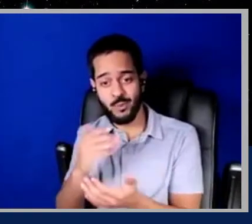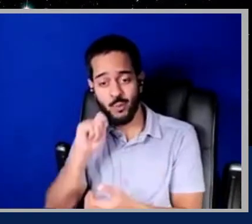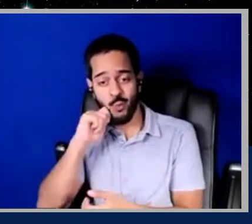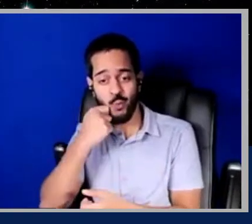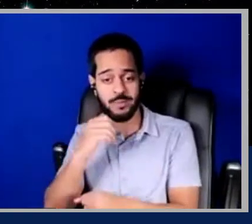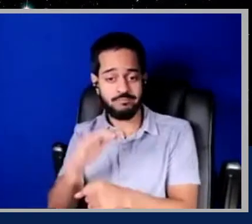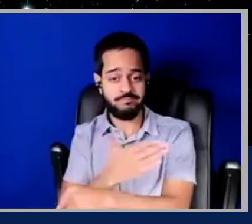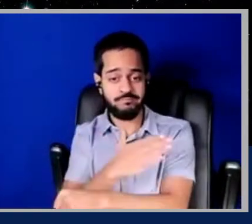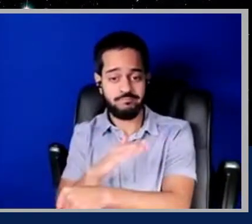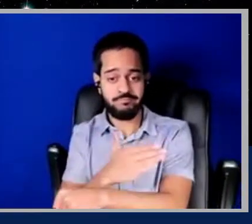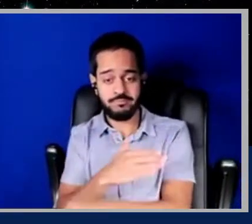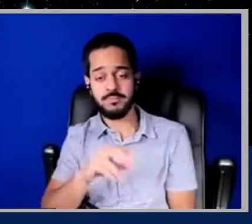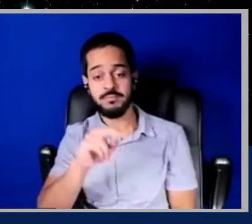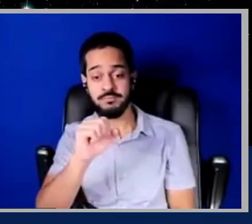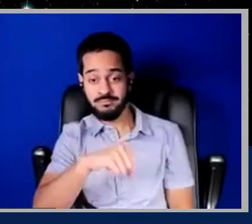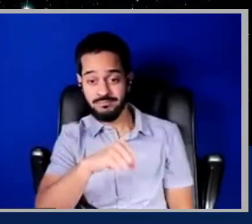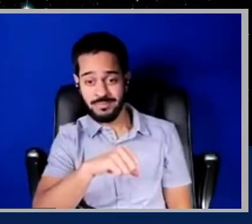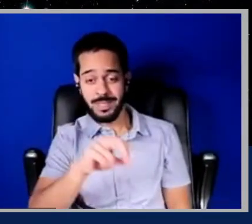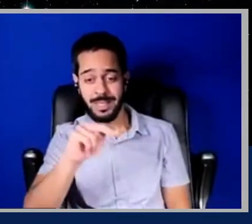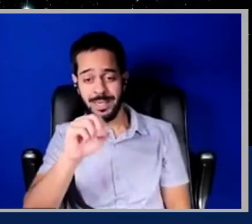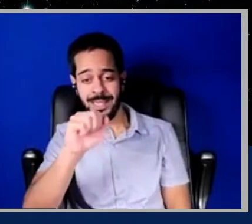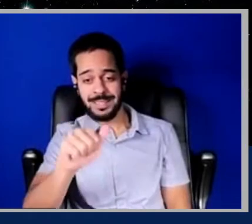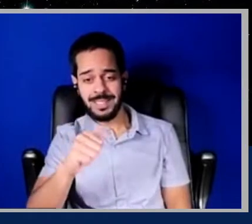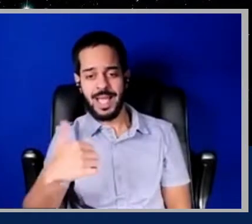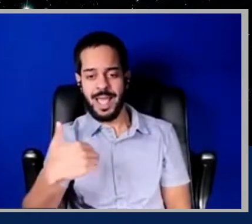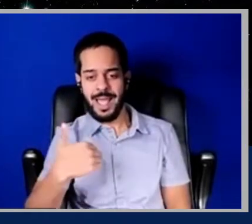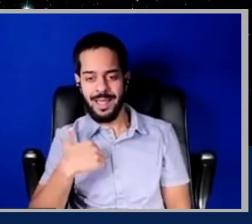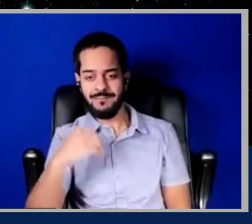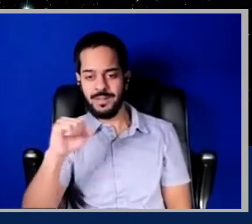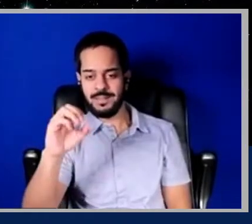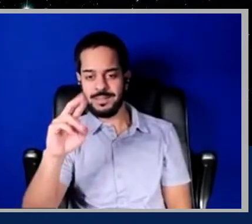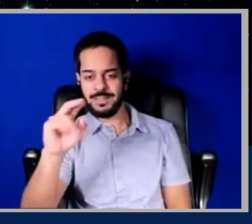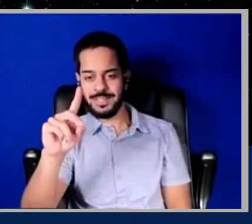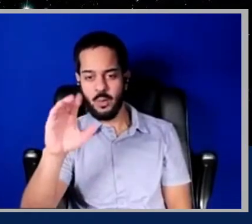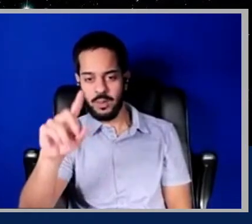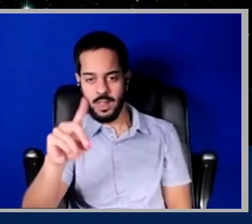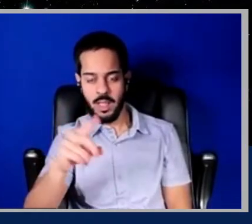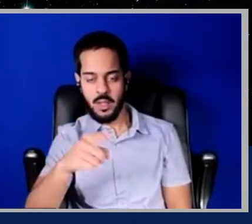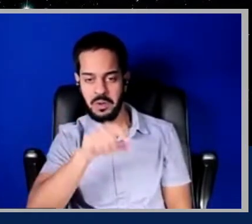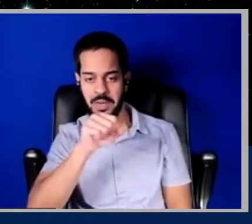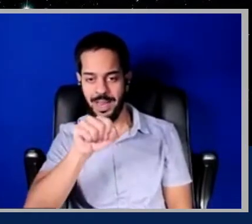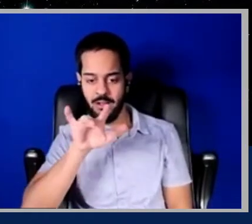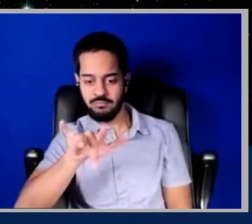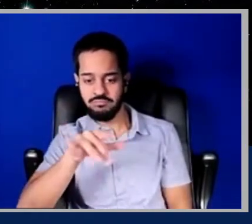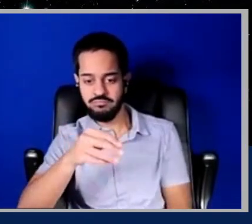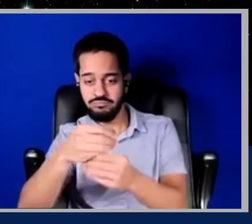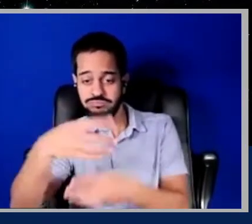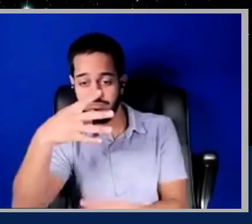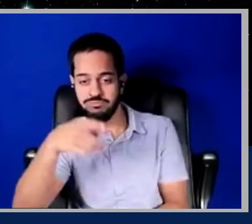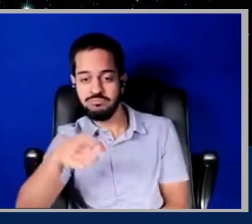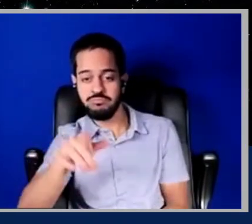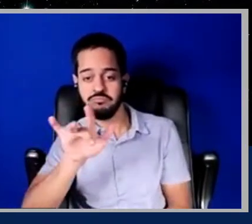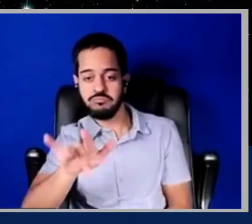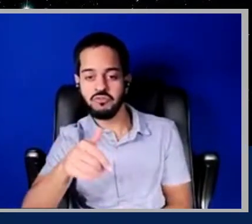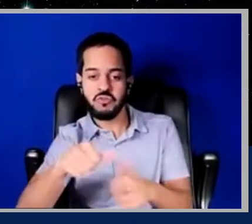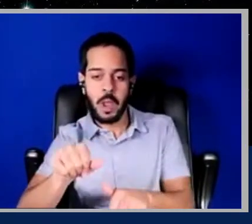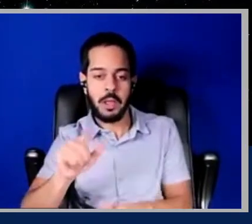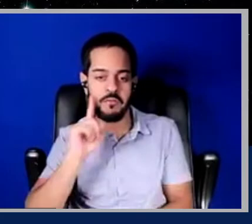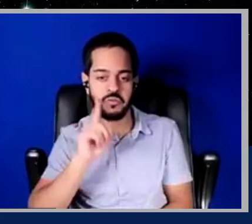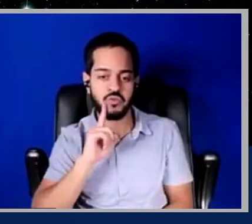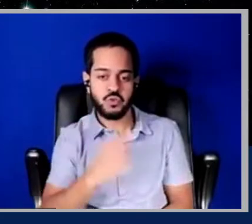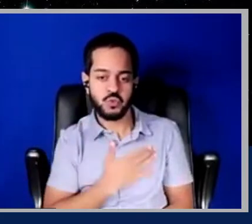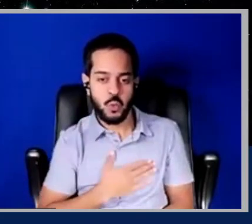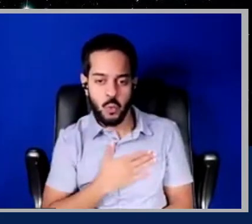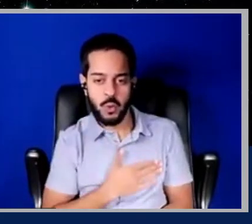NASA has a SoundCloud that's really cool. So you can go to the NASA SoundCloud. I think you'll enjoy it. But also we had a record